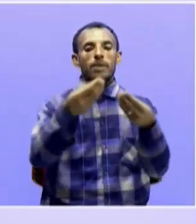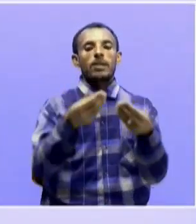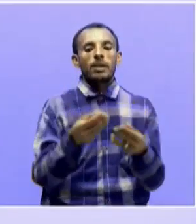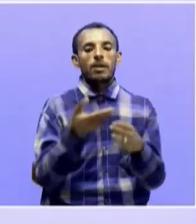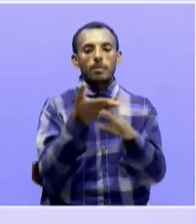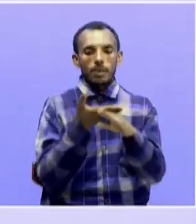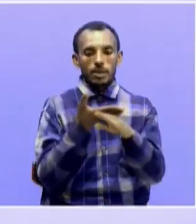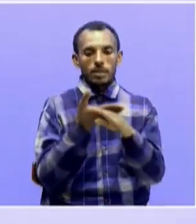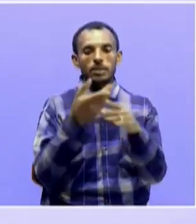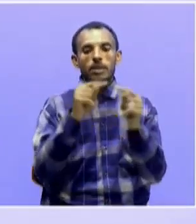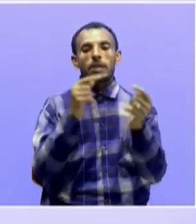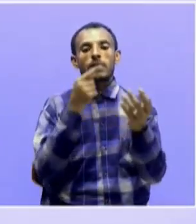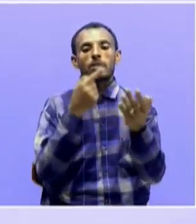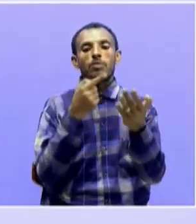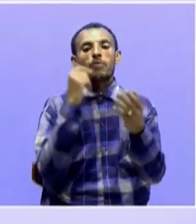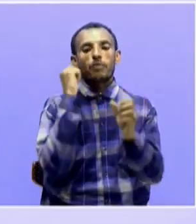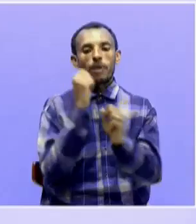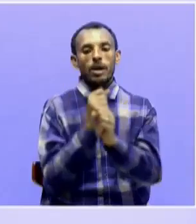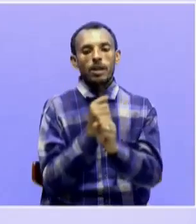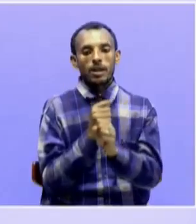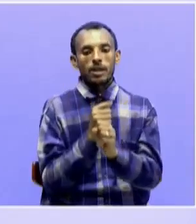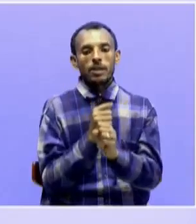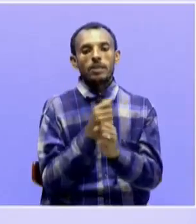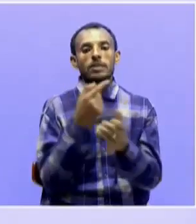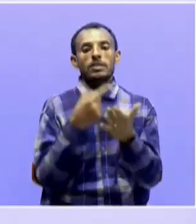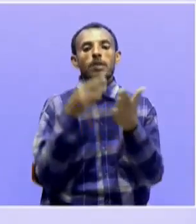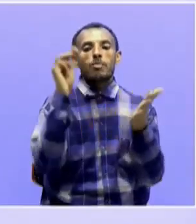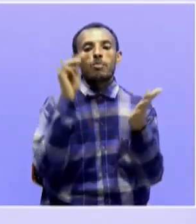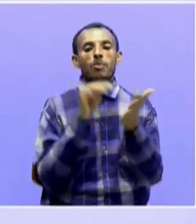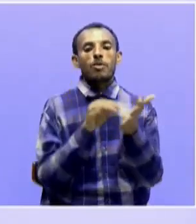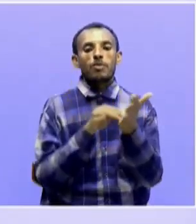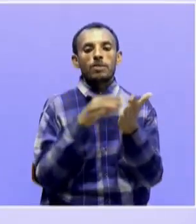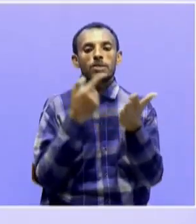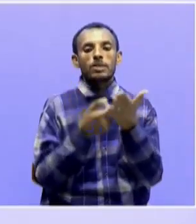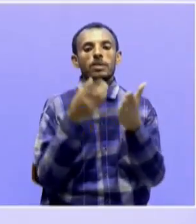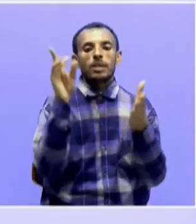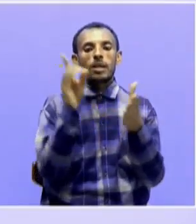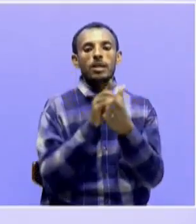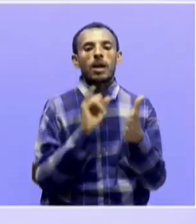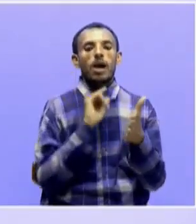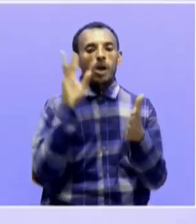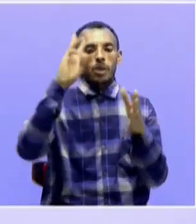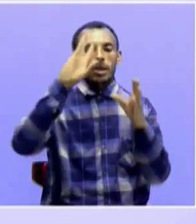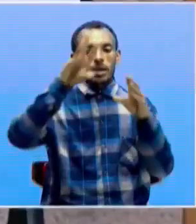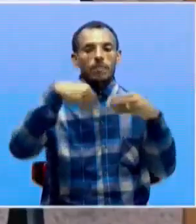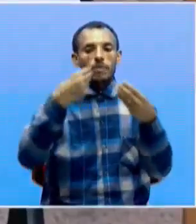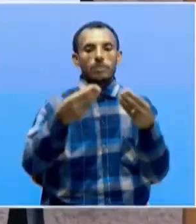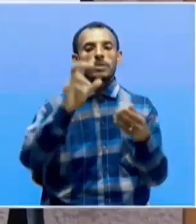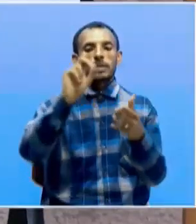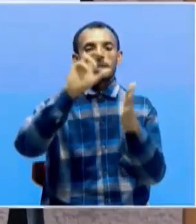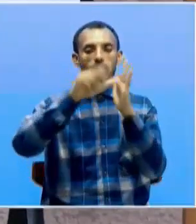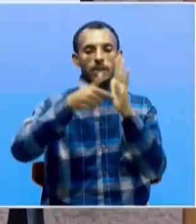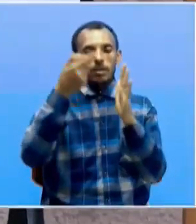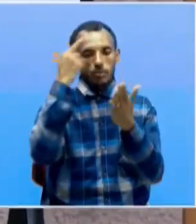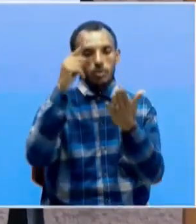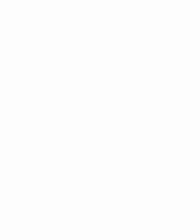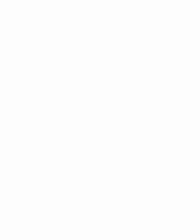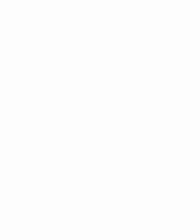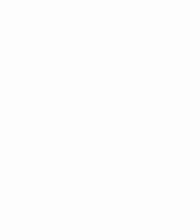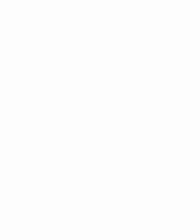Please try to find the mode of this data set. I'll give you 30 seconds for this